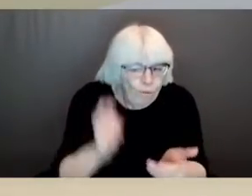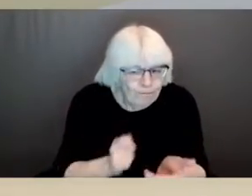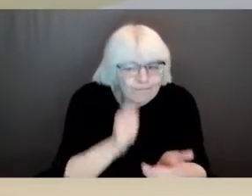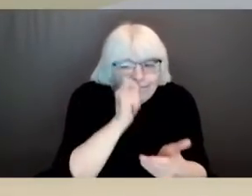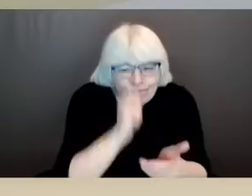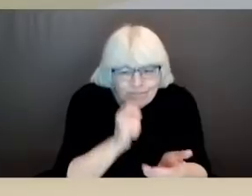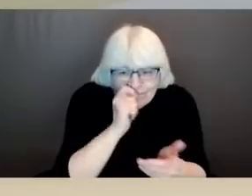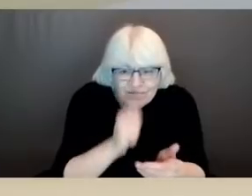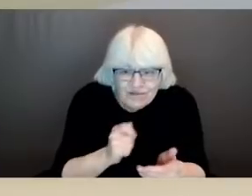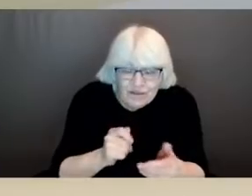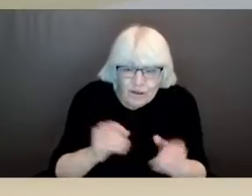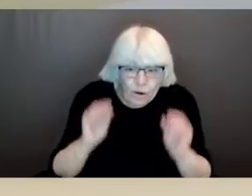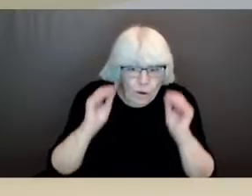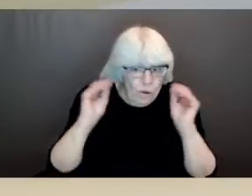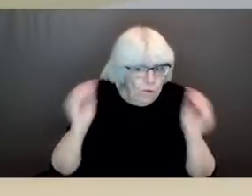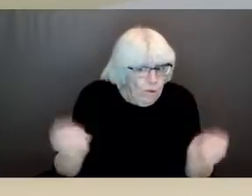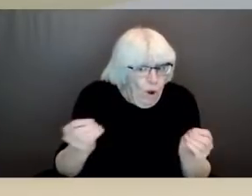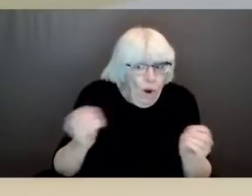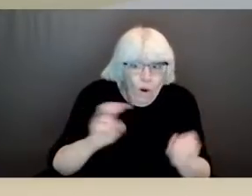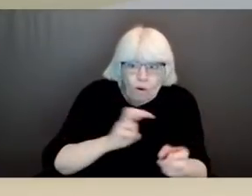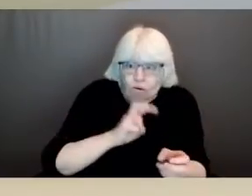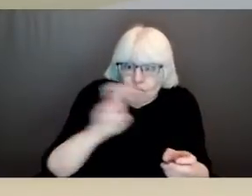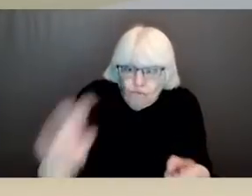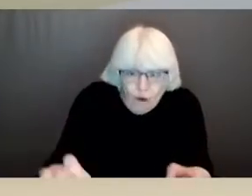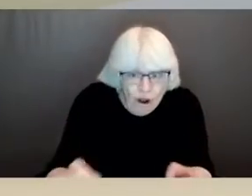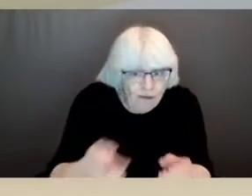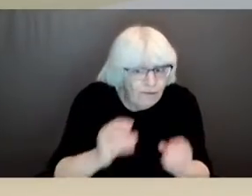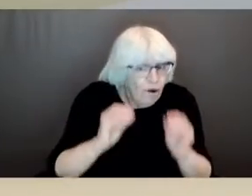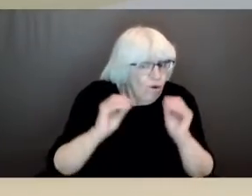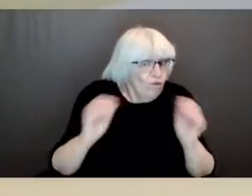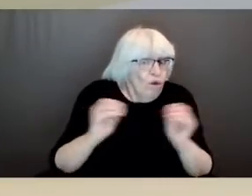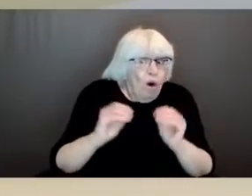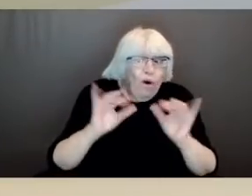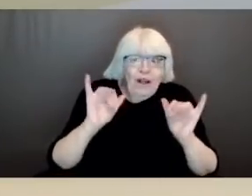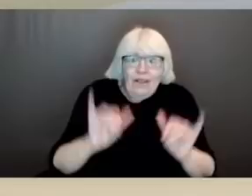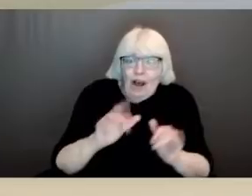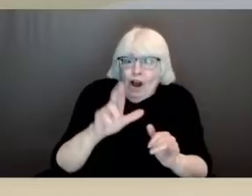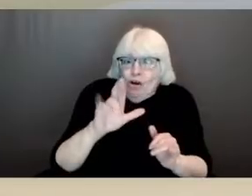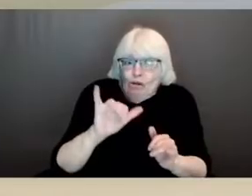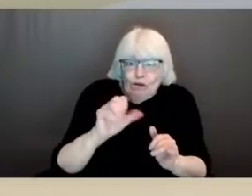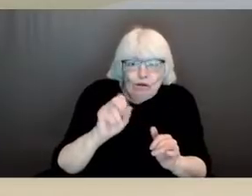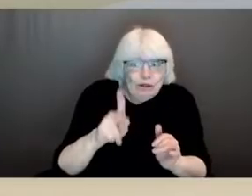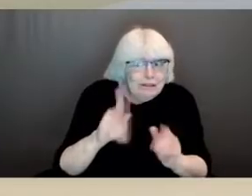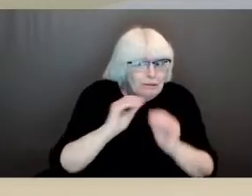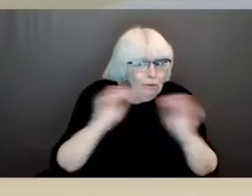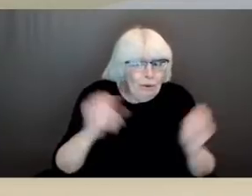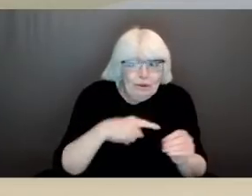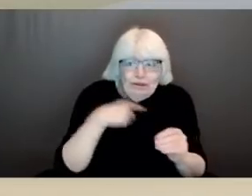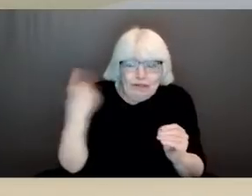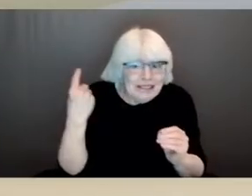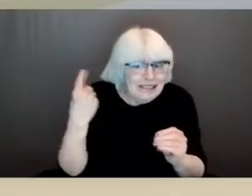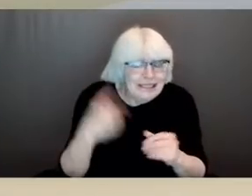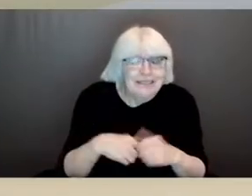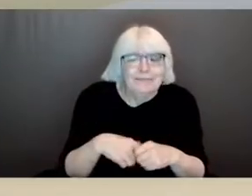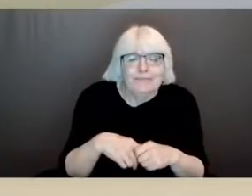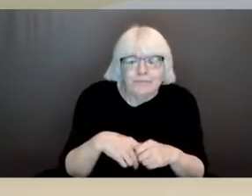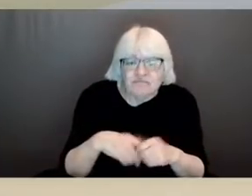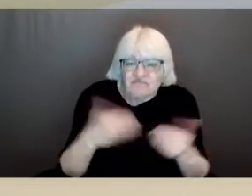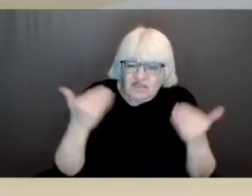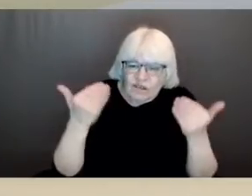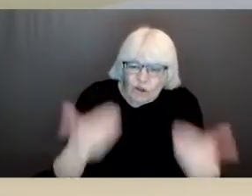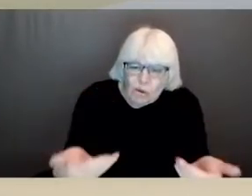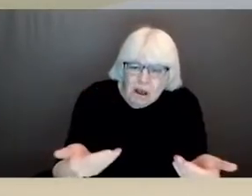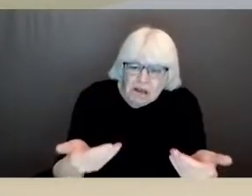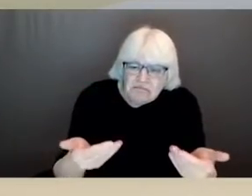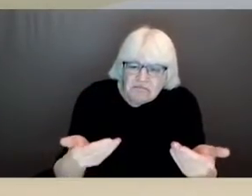and they have no other risk factors, I think that certainly would be a possibility to